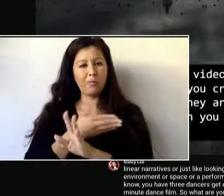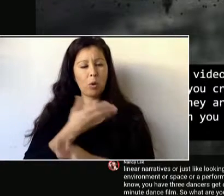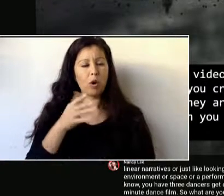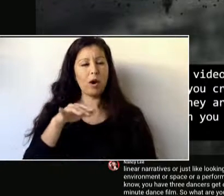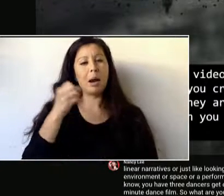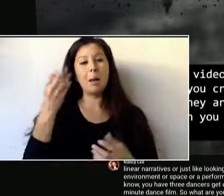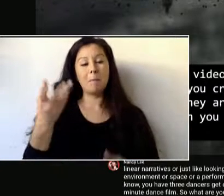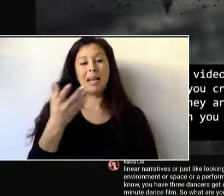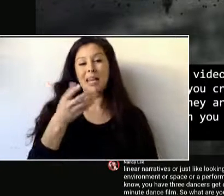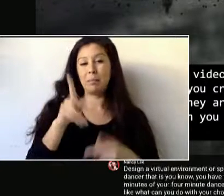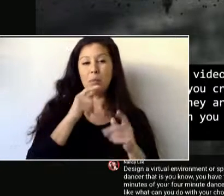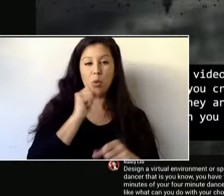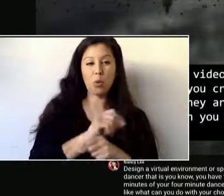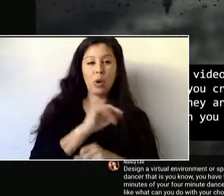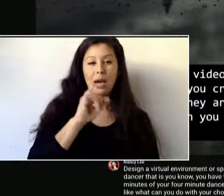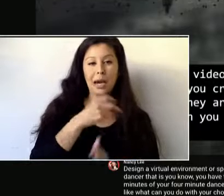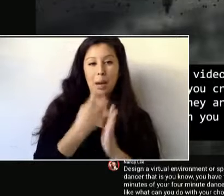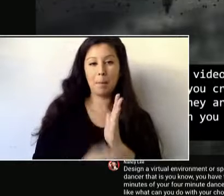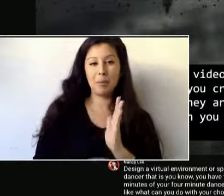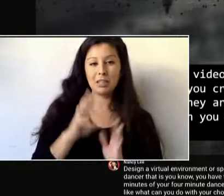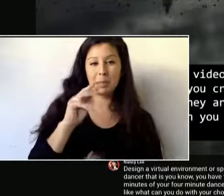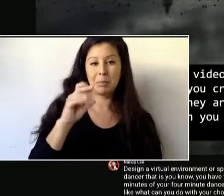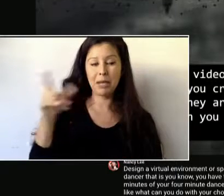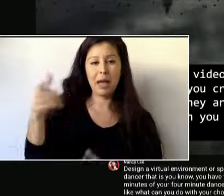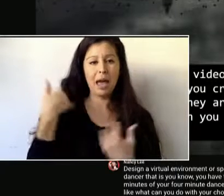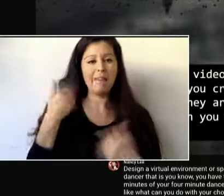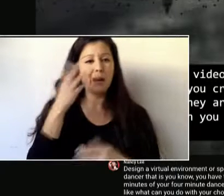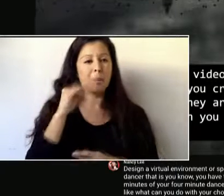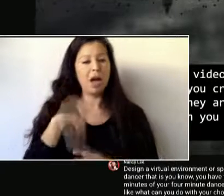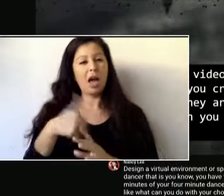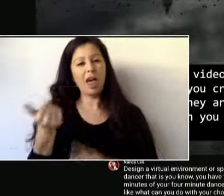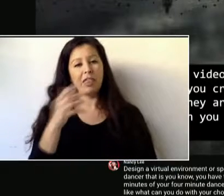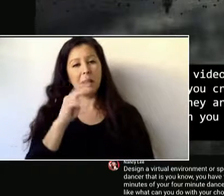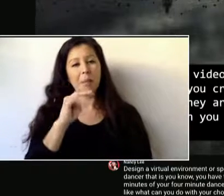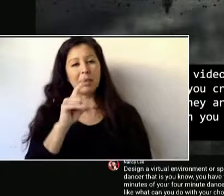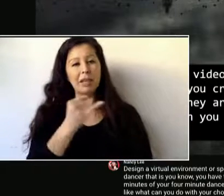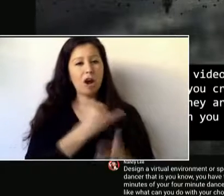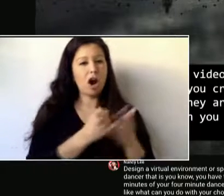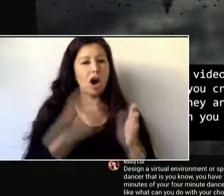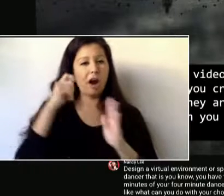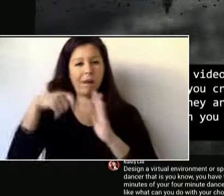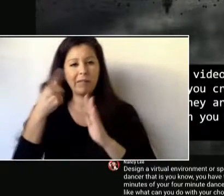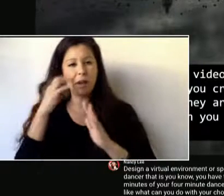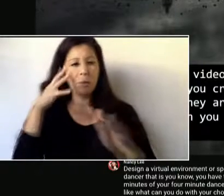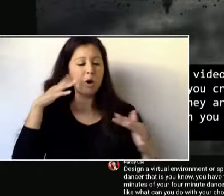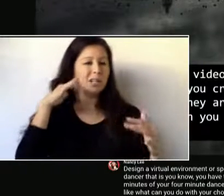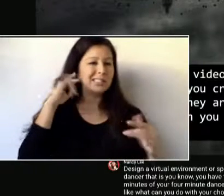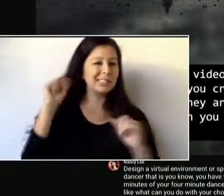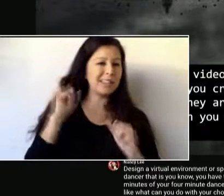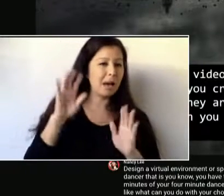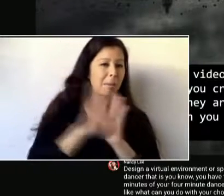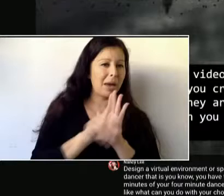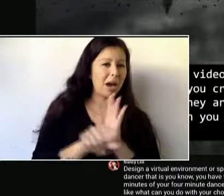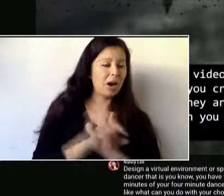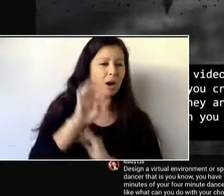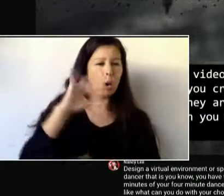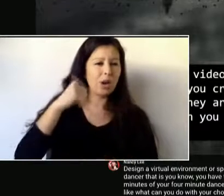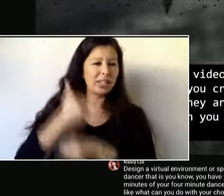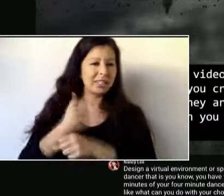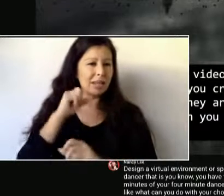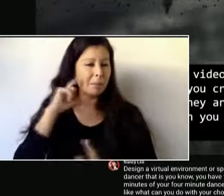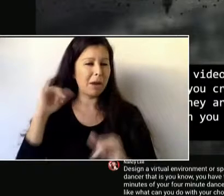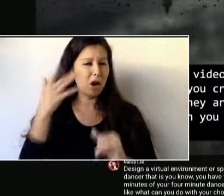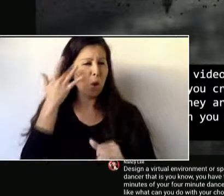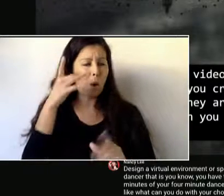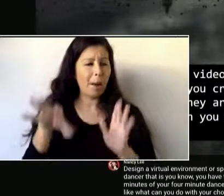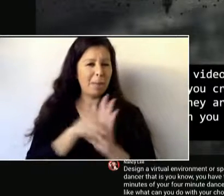from other media art or film or sound backgrounds or like installation backgrounds. So like, why is this medium that you're